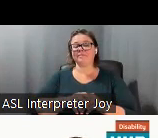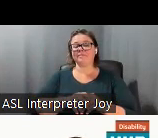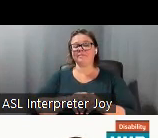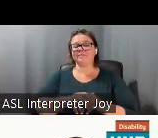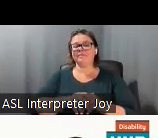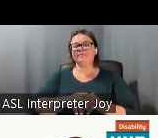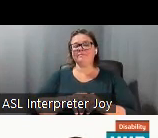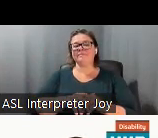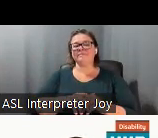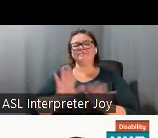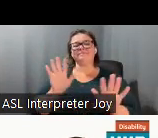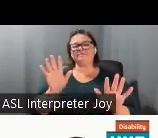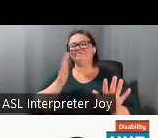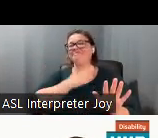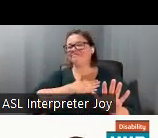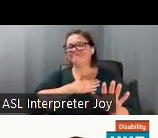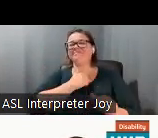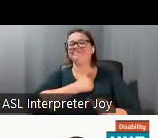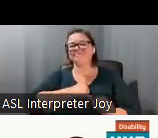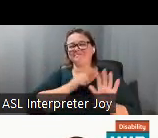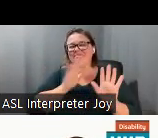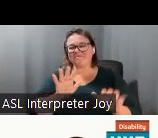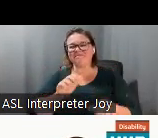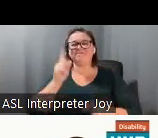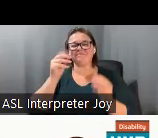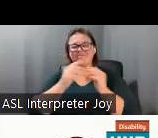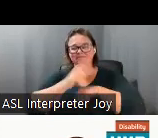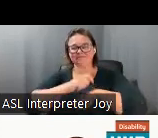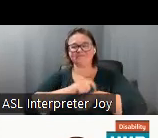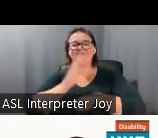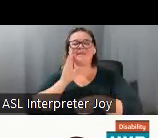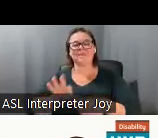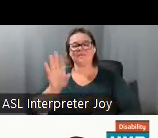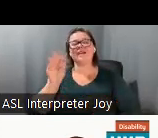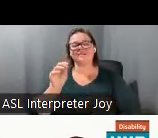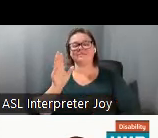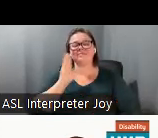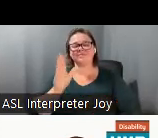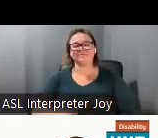My goodness. Okay, sorry. One more time. I'll find it.